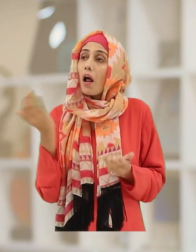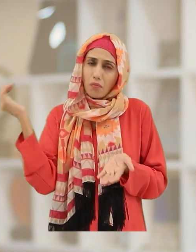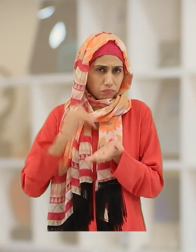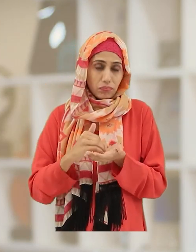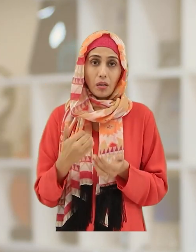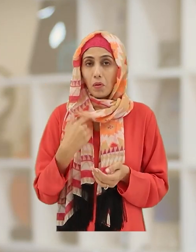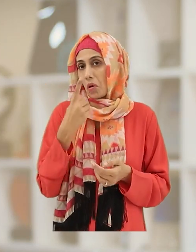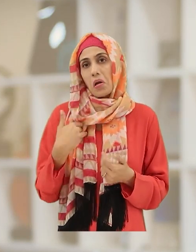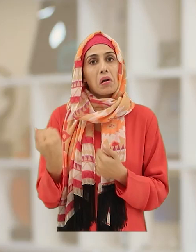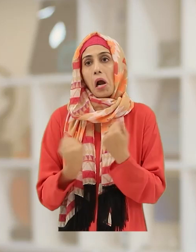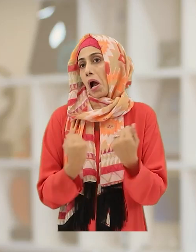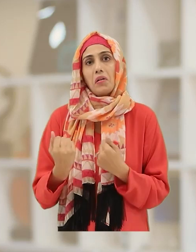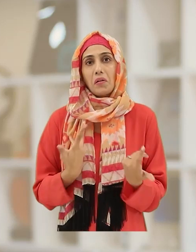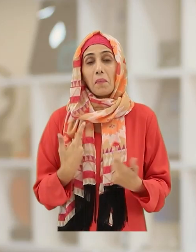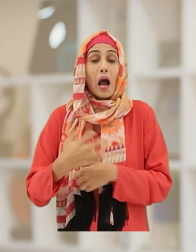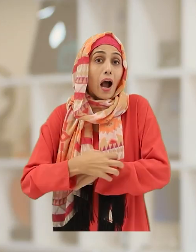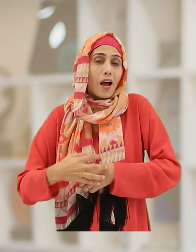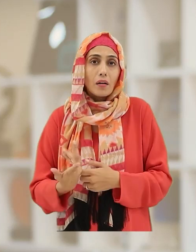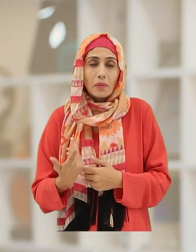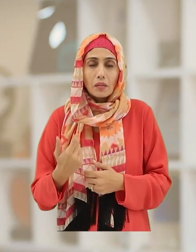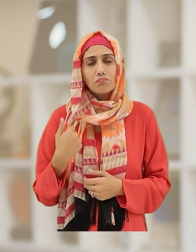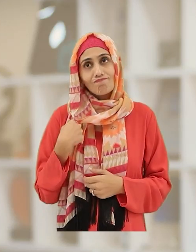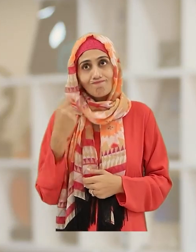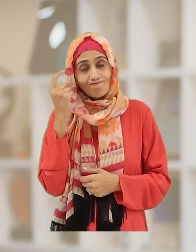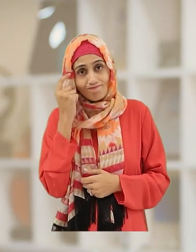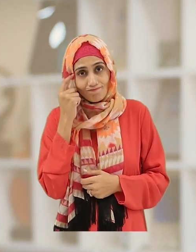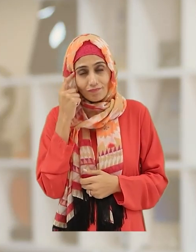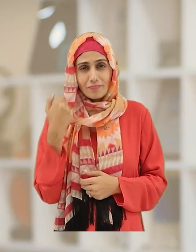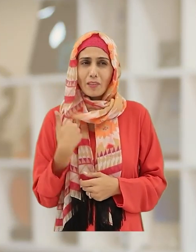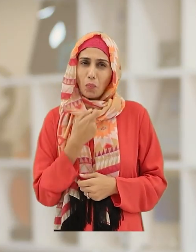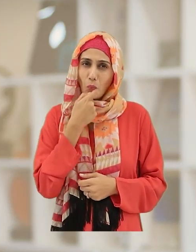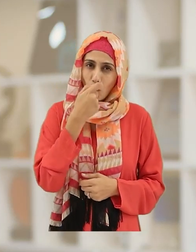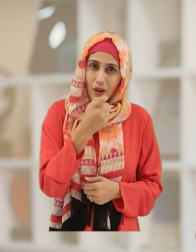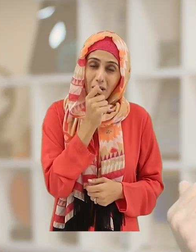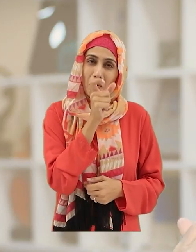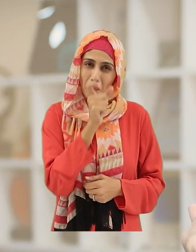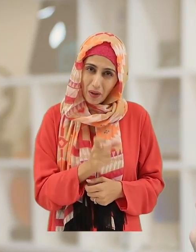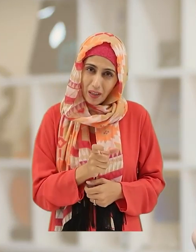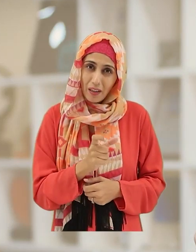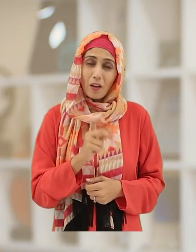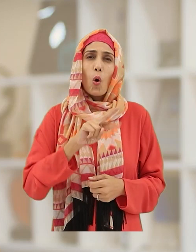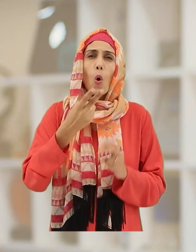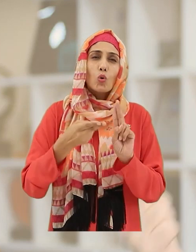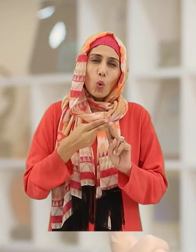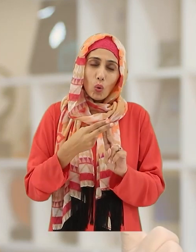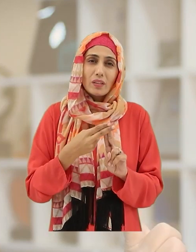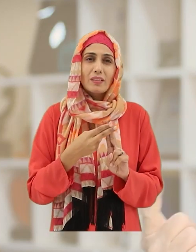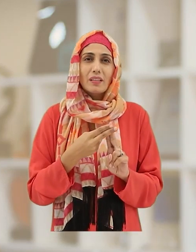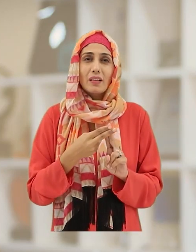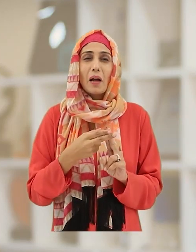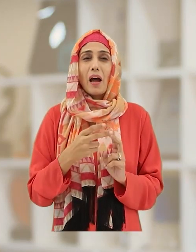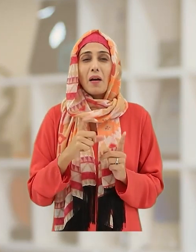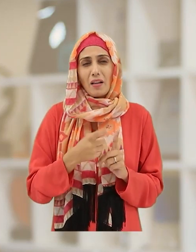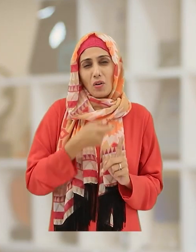them over, let's see. Oh, but we don't have any conveyance. So I asked this gentleman, and he put us in touch with a friend